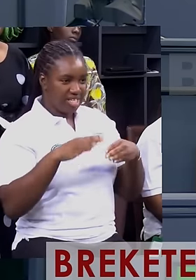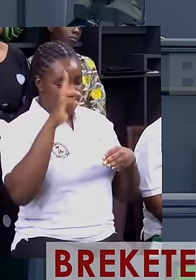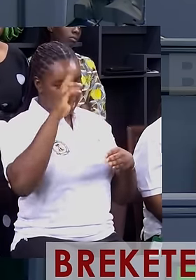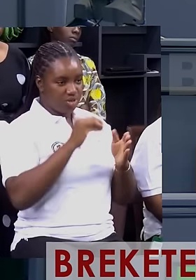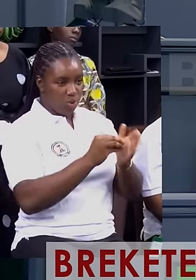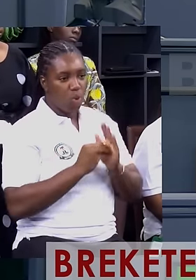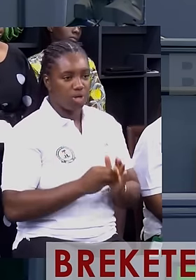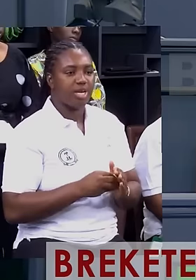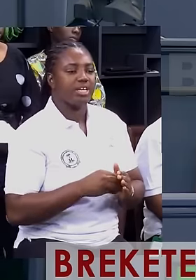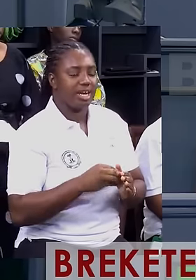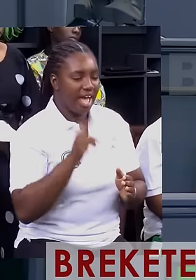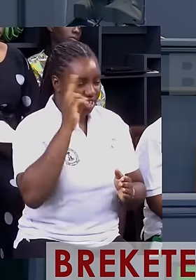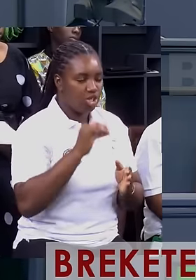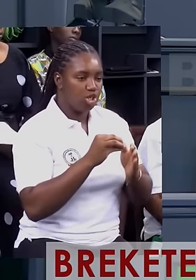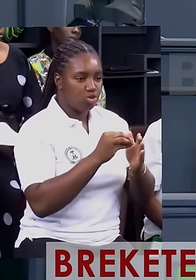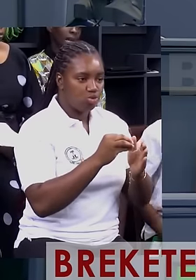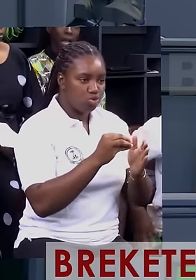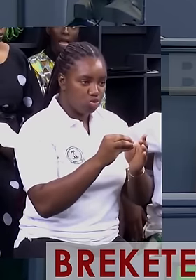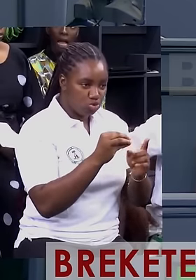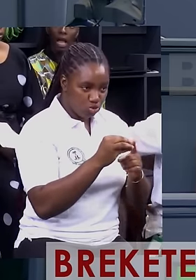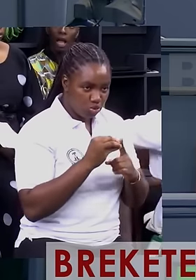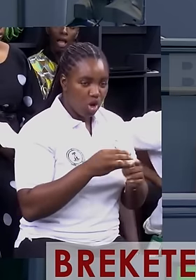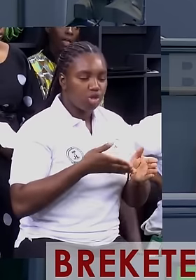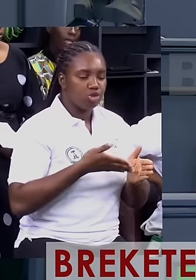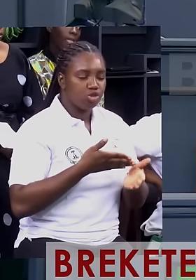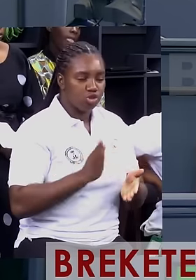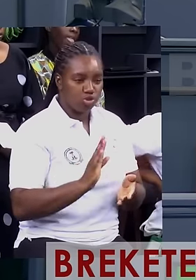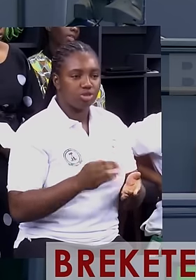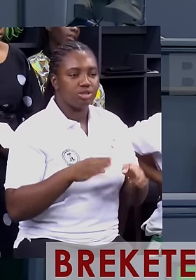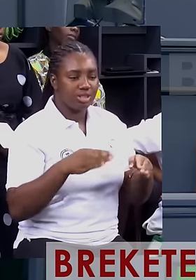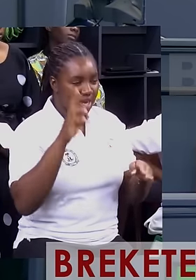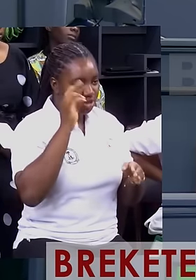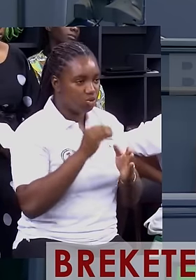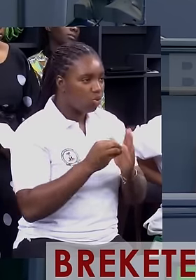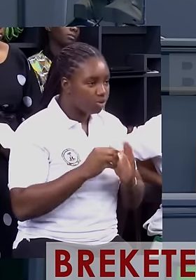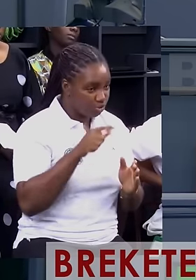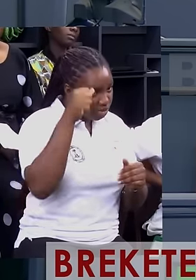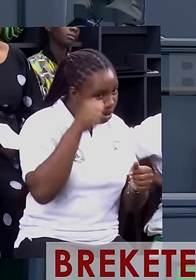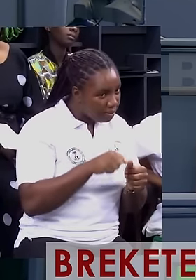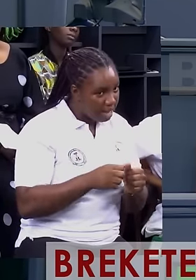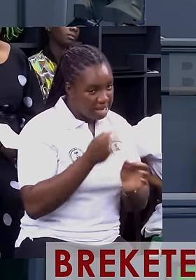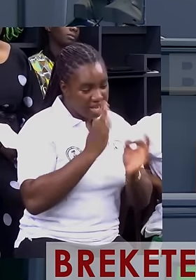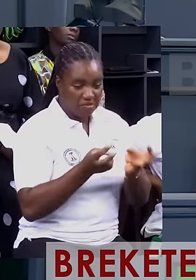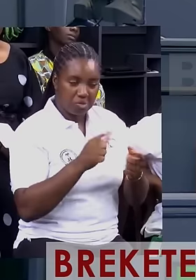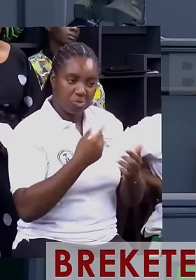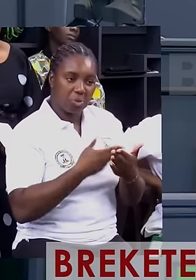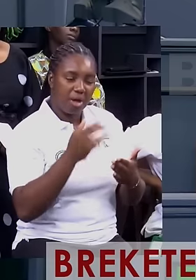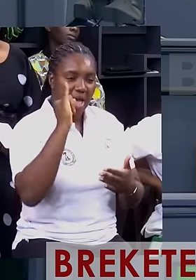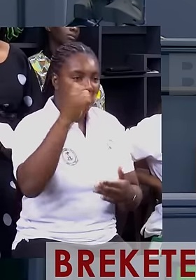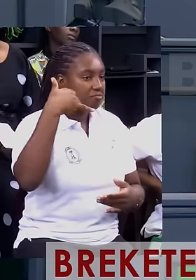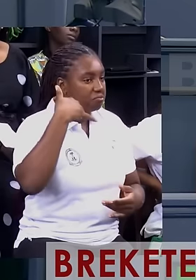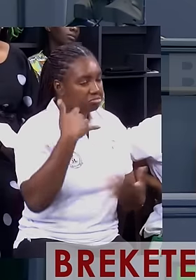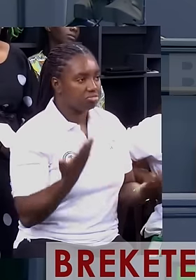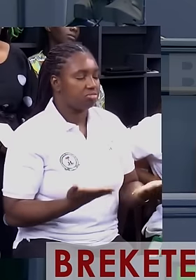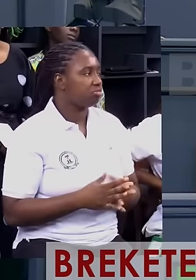cost sell your own. Whether you want buy iPhone, I've been waiting. Phone, yes. And you remember? Yes, sir. They come